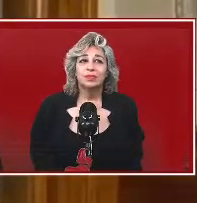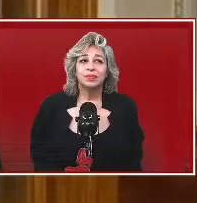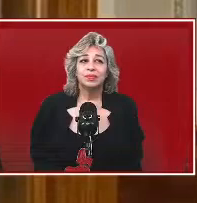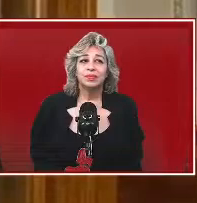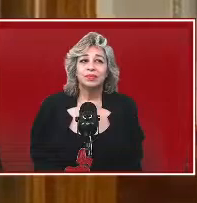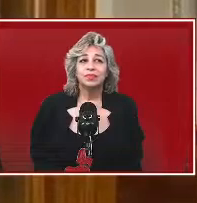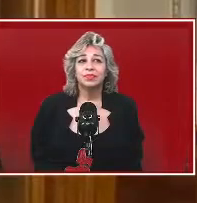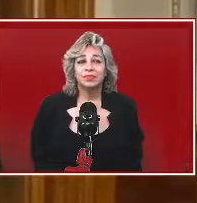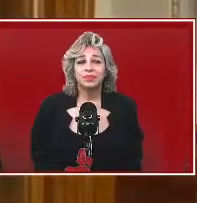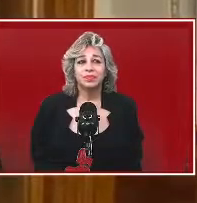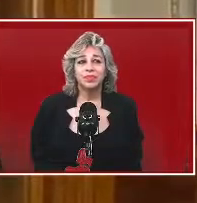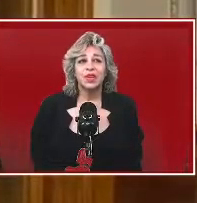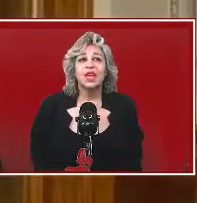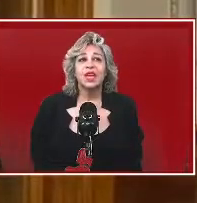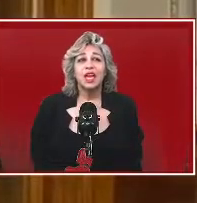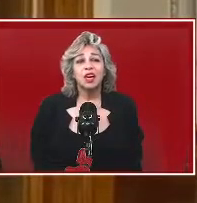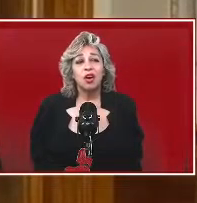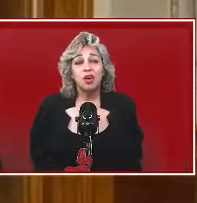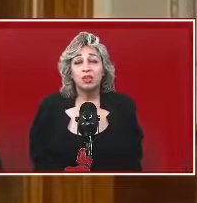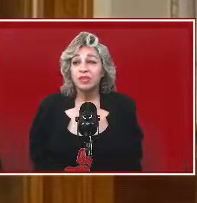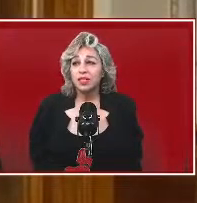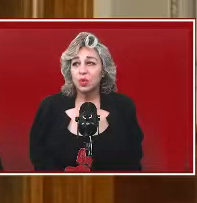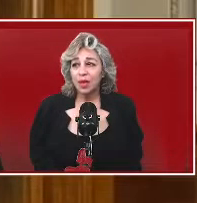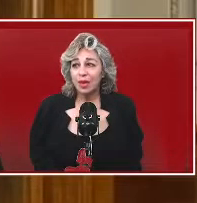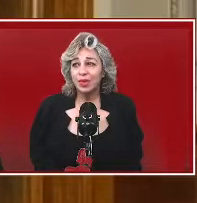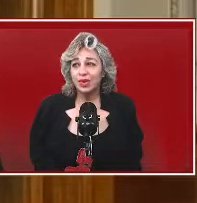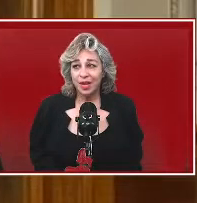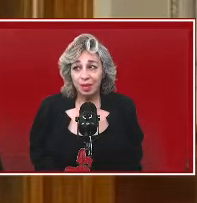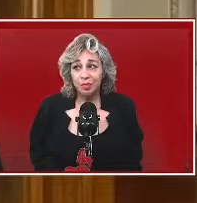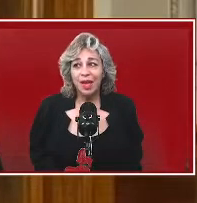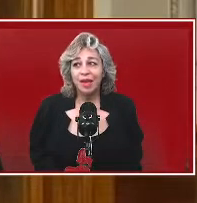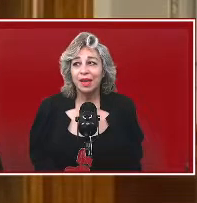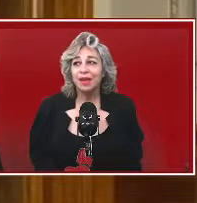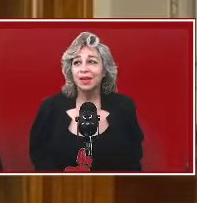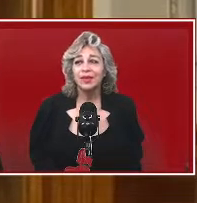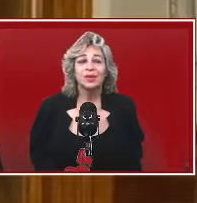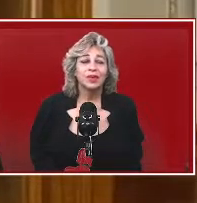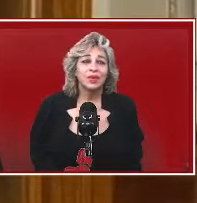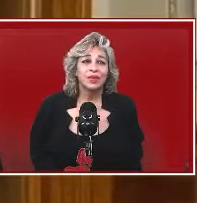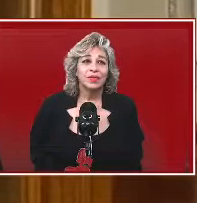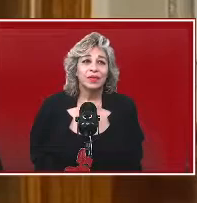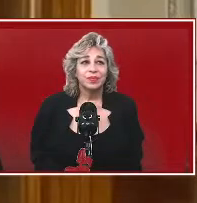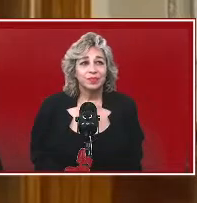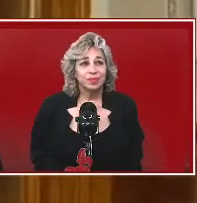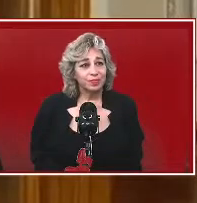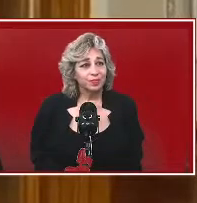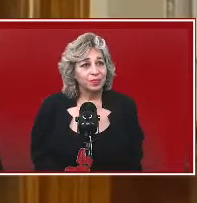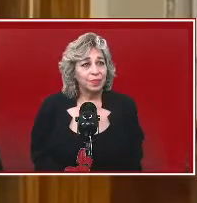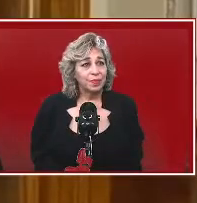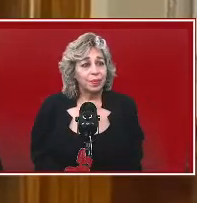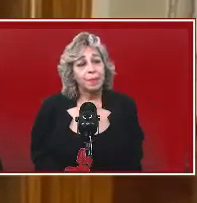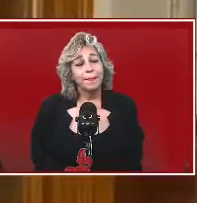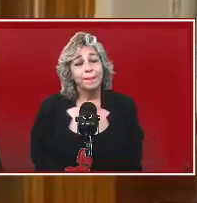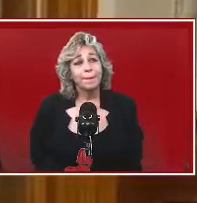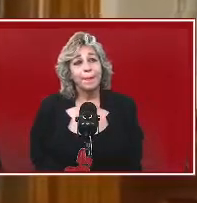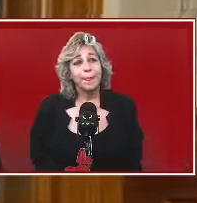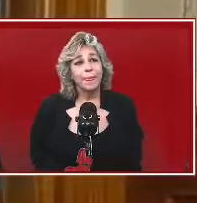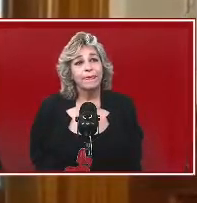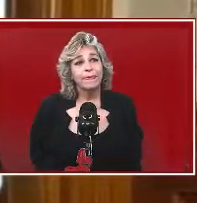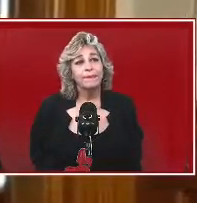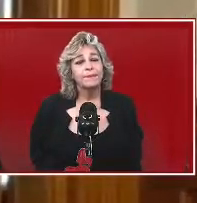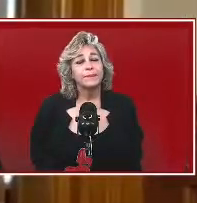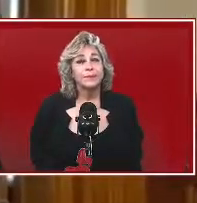partir de mayo. And all of this will happen in May. Vamos a iniciar